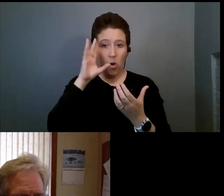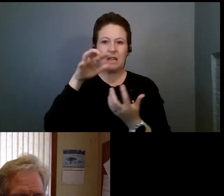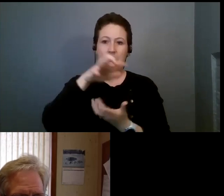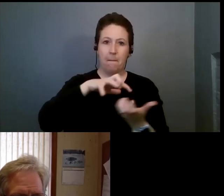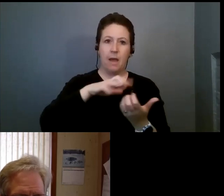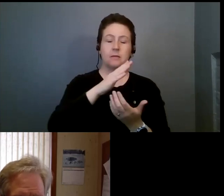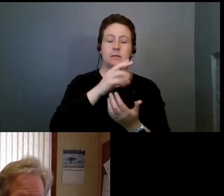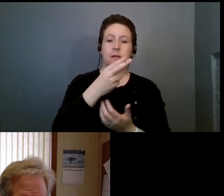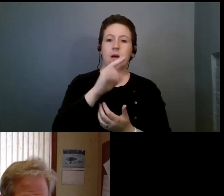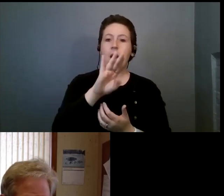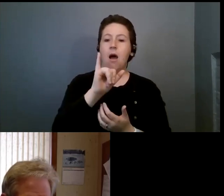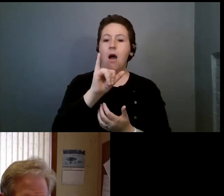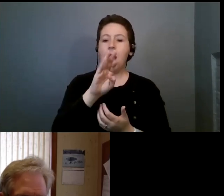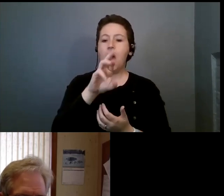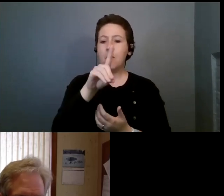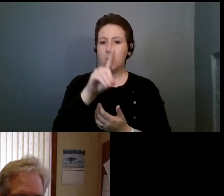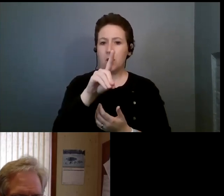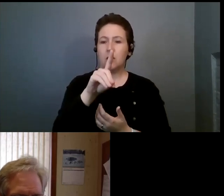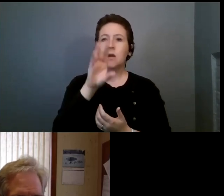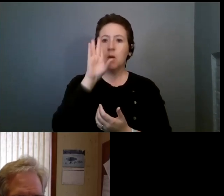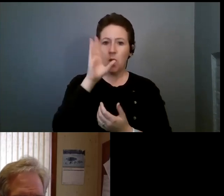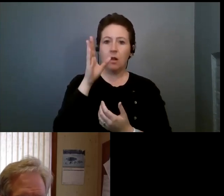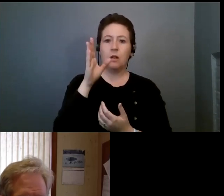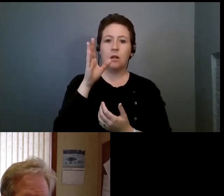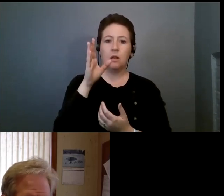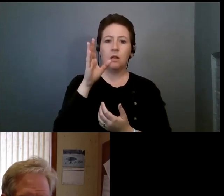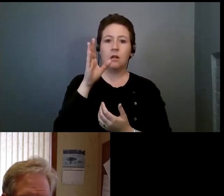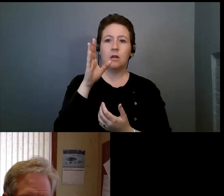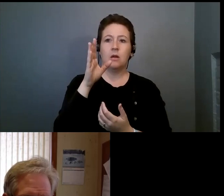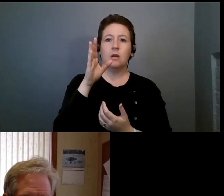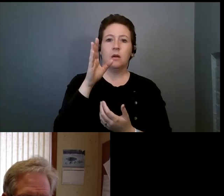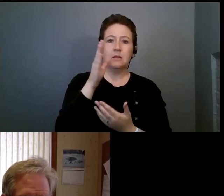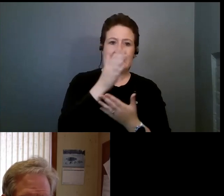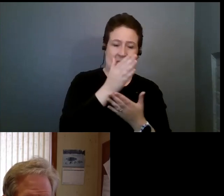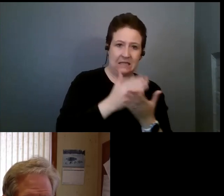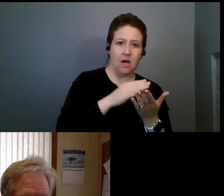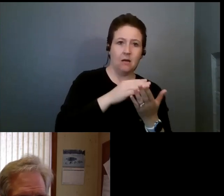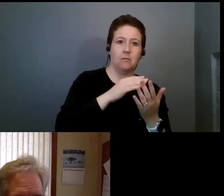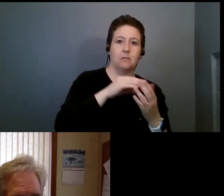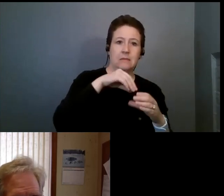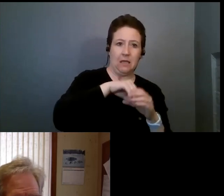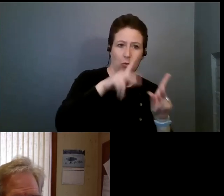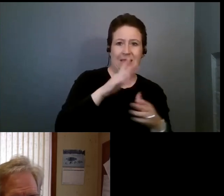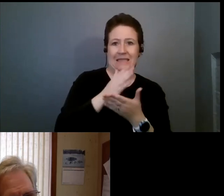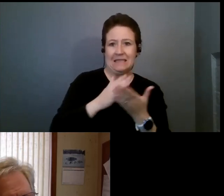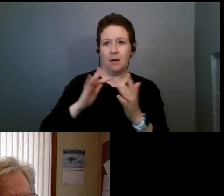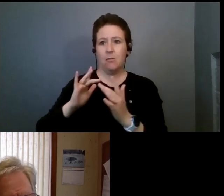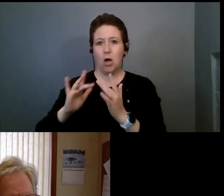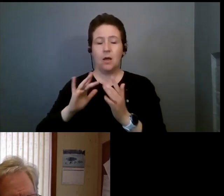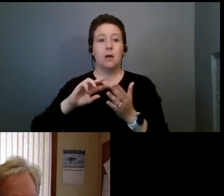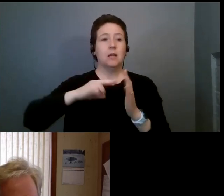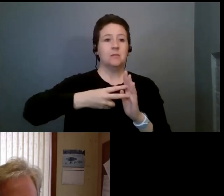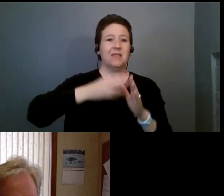which means that we're basically cutting the enrollment in half. Half of the students will take a class on a